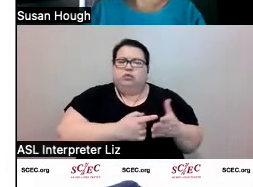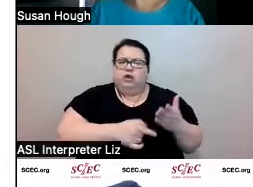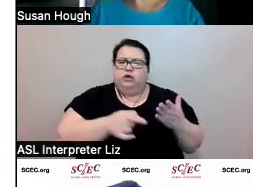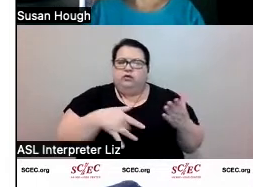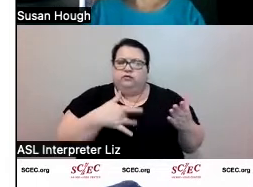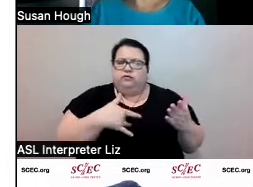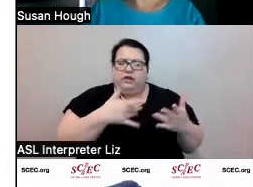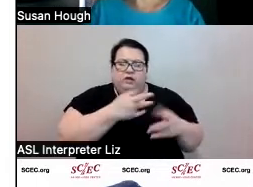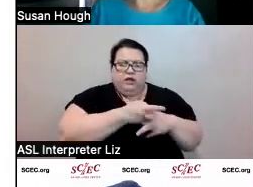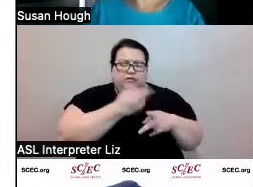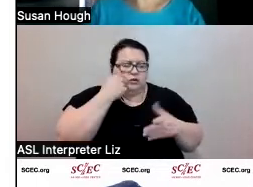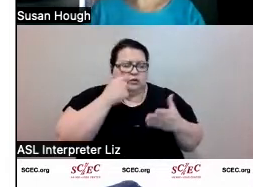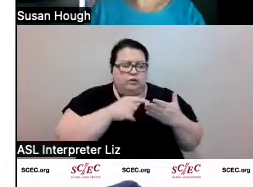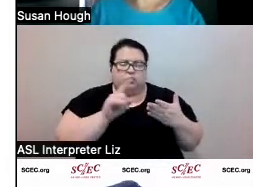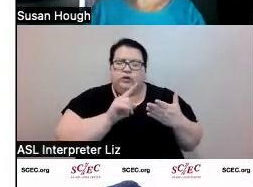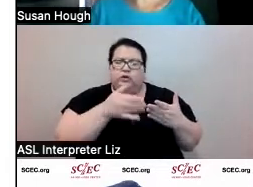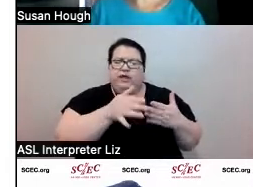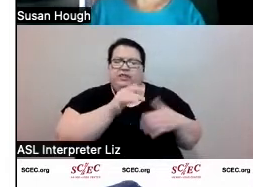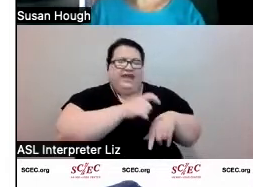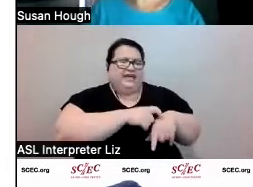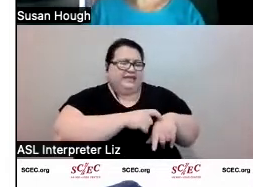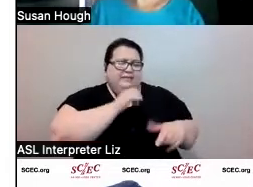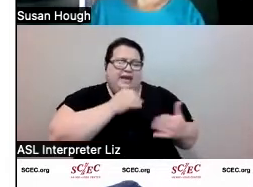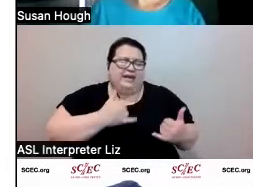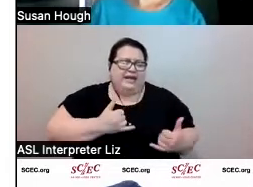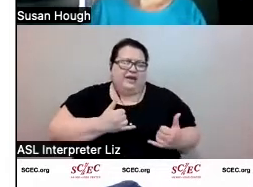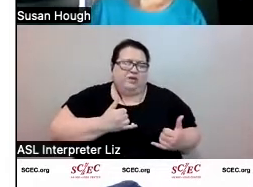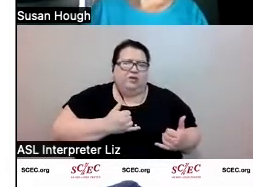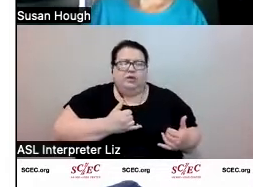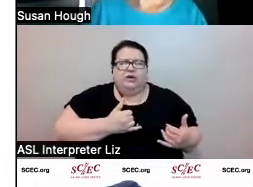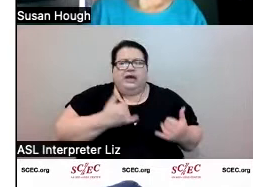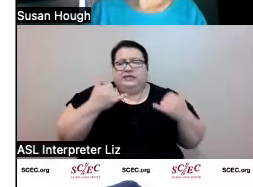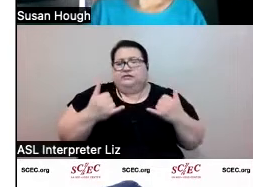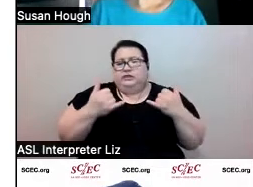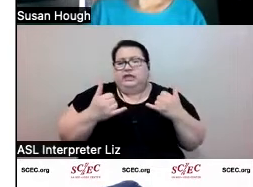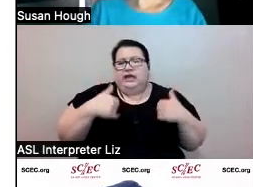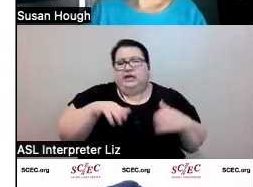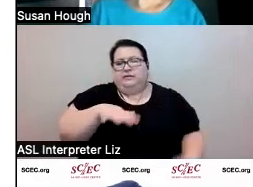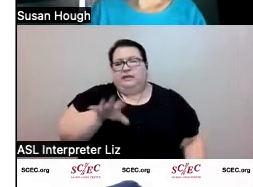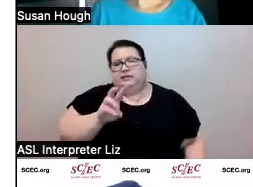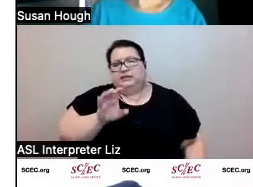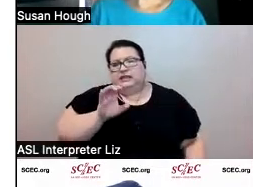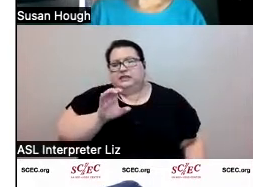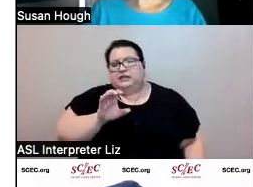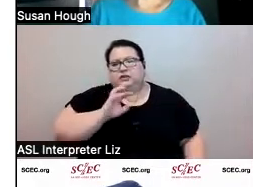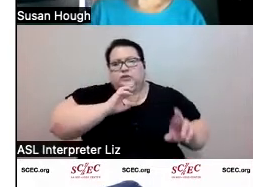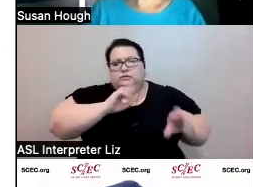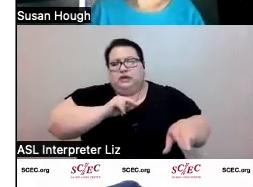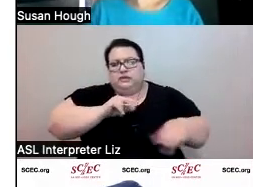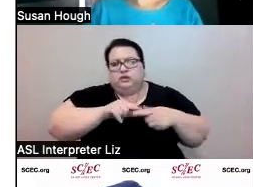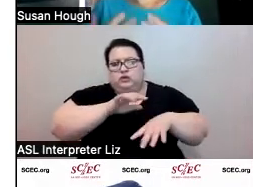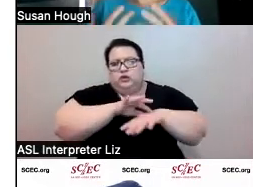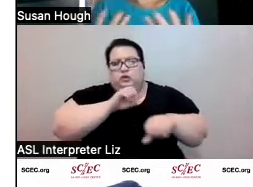note where you were at the time, not where you are now. As of today, there were about 600 responses to this